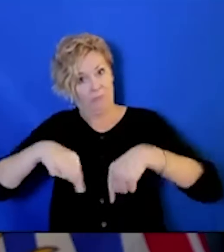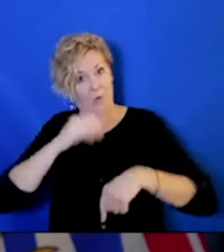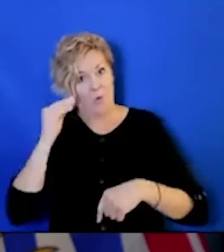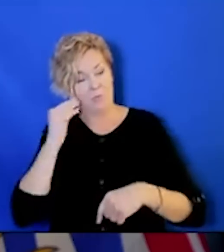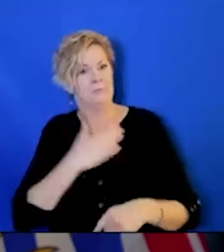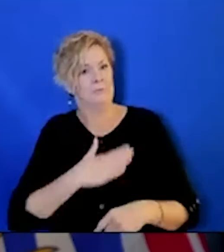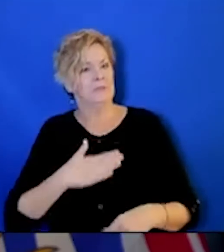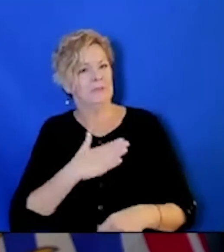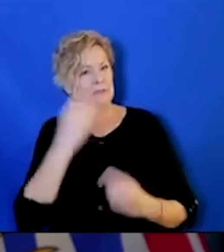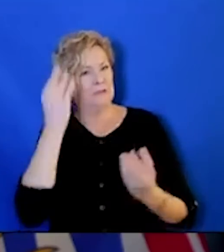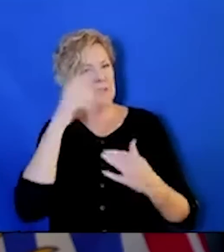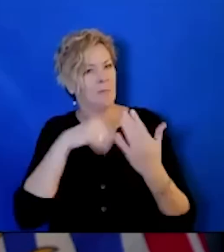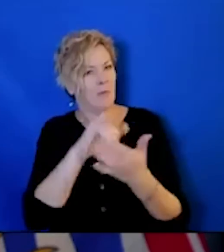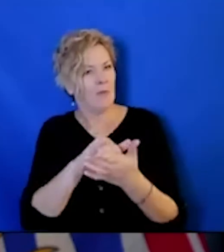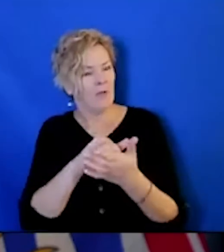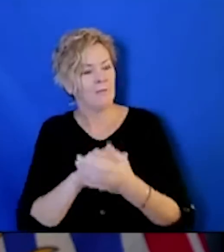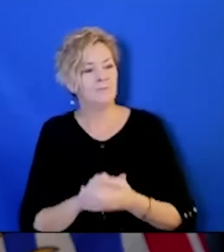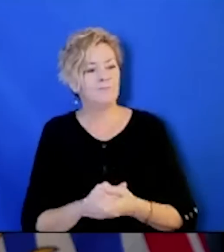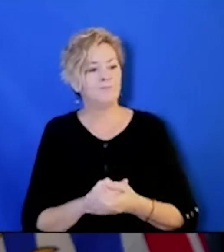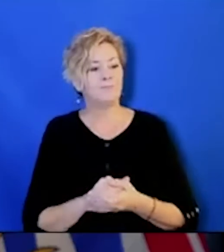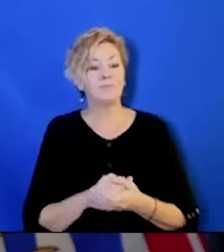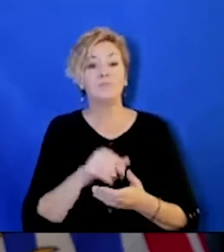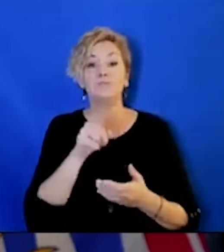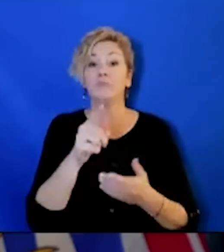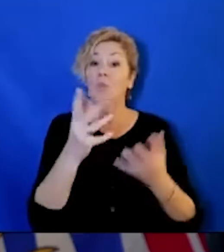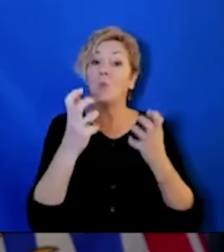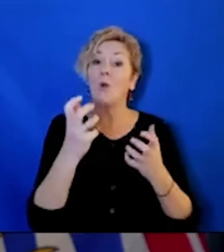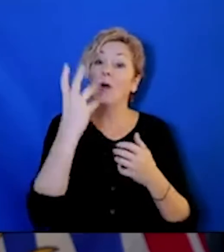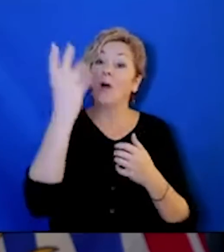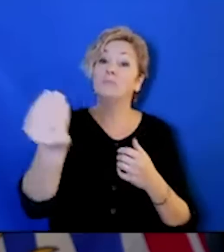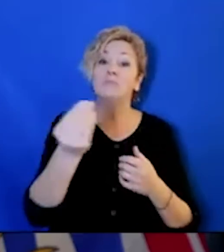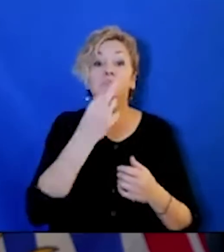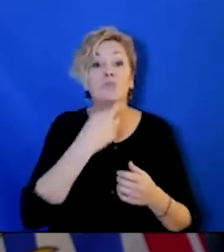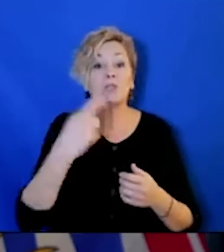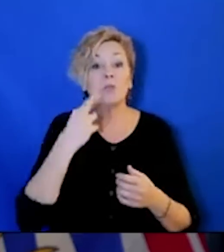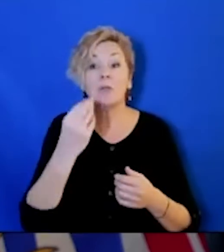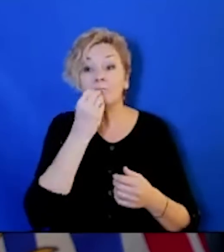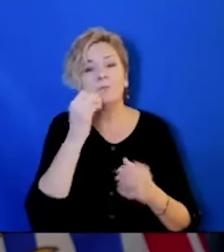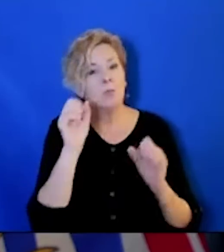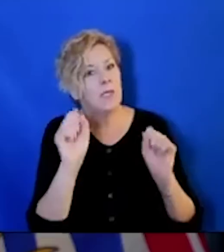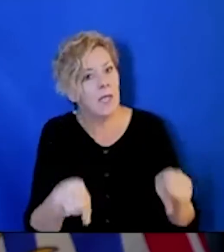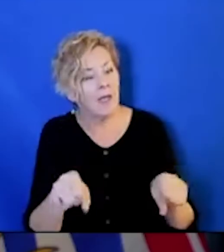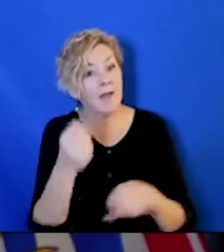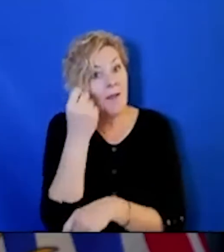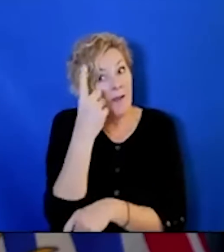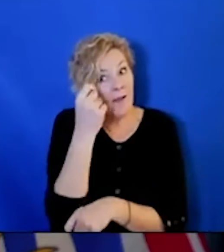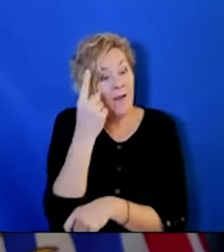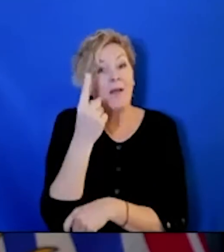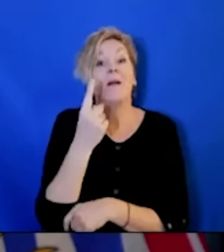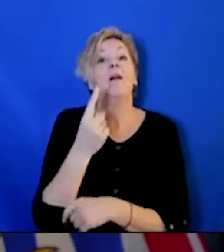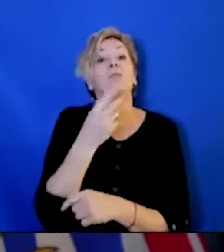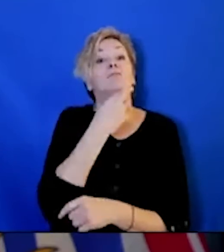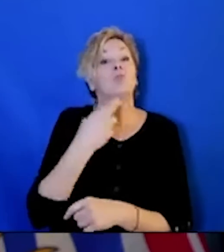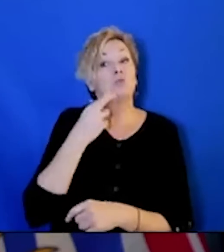are following all of the restaurant's rules without exception. We know that when those rules are being followed, that includes maximum